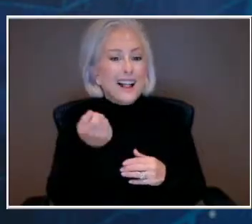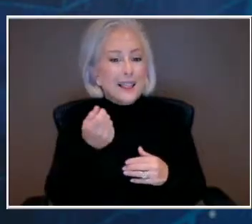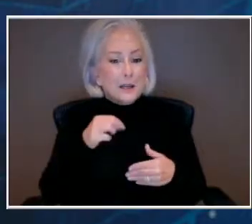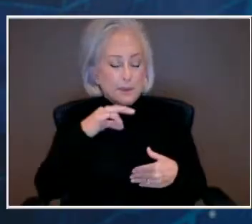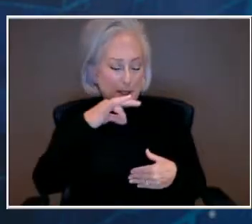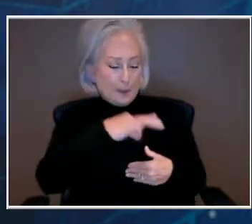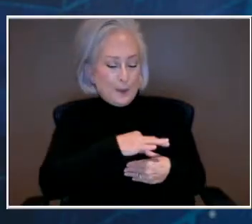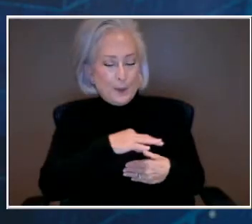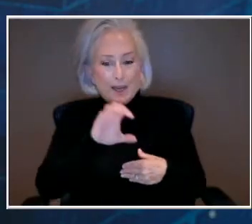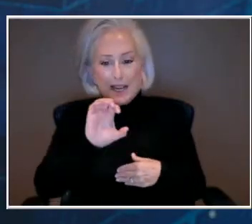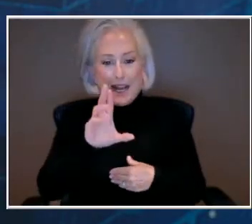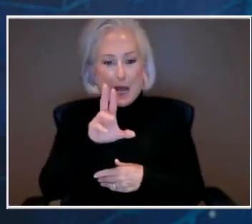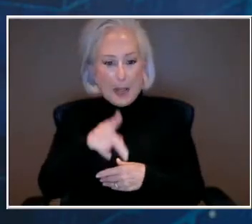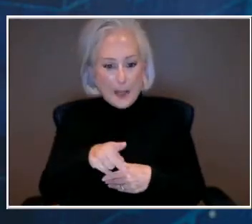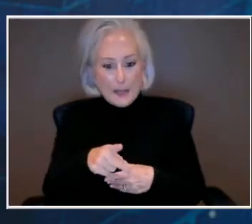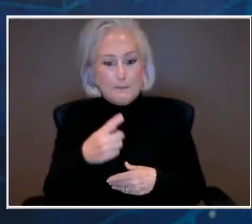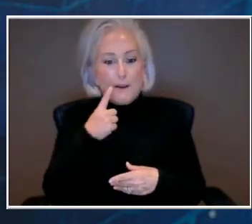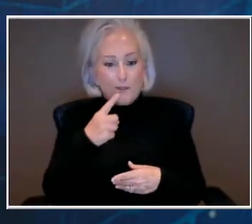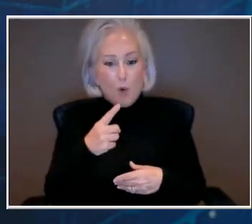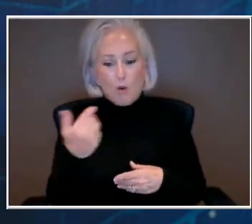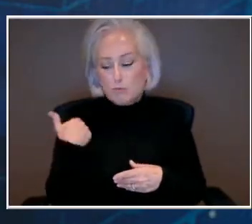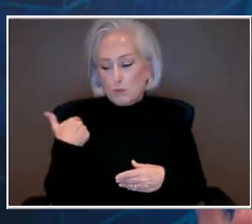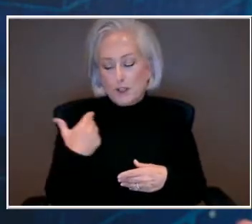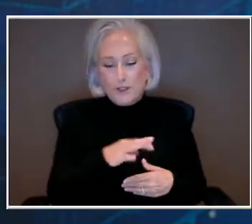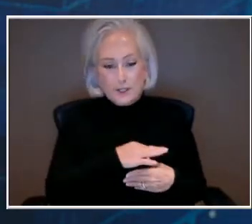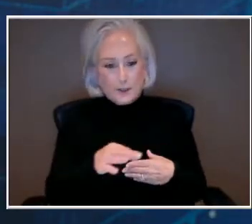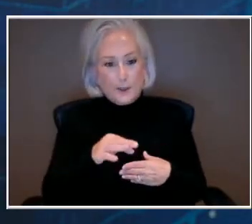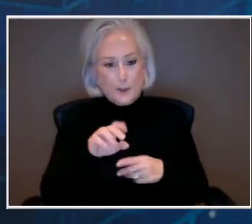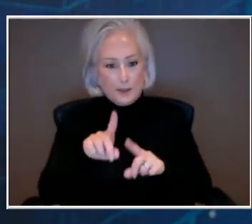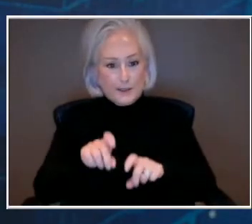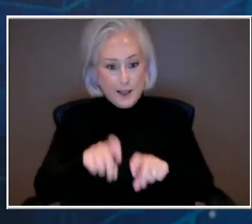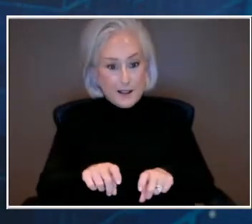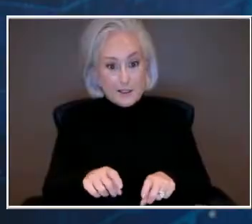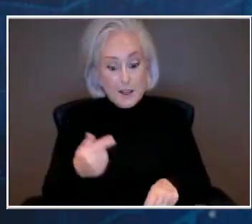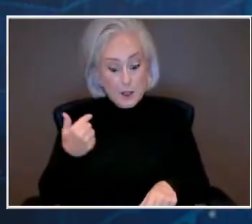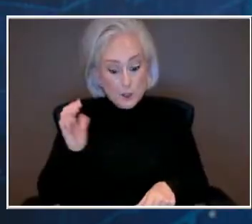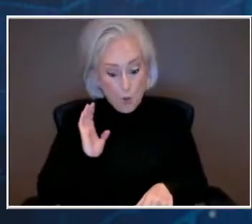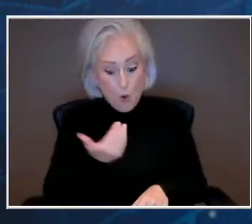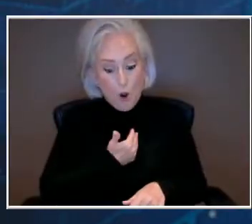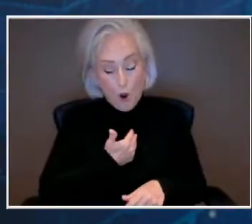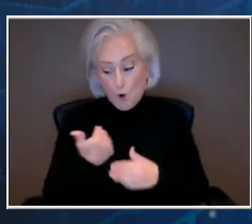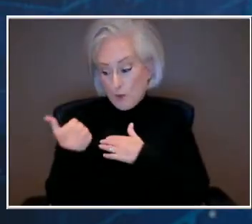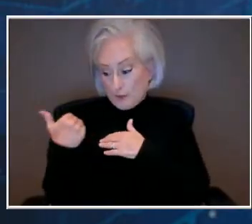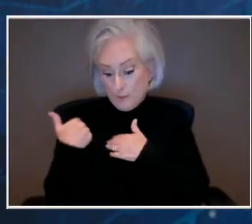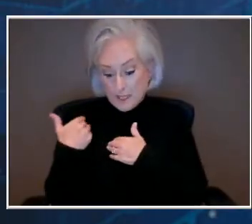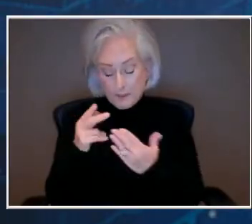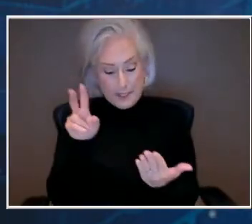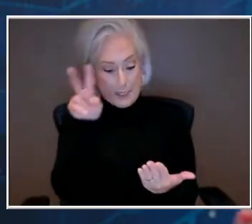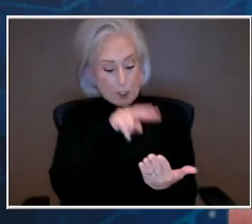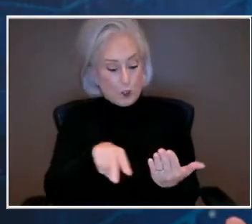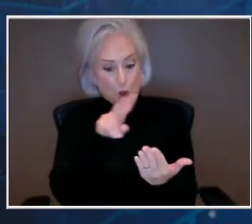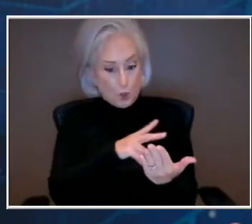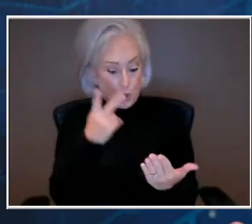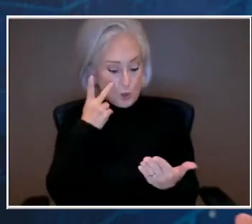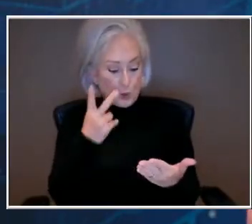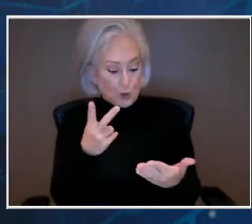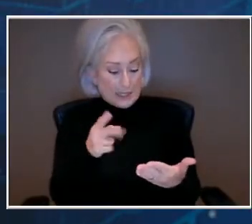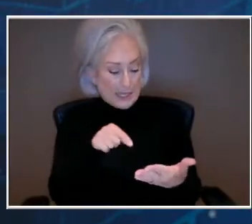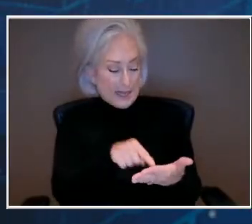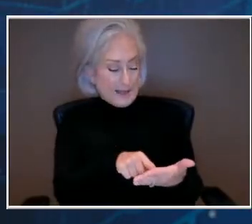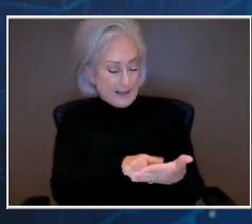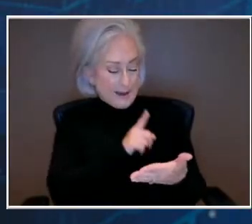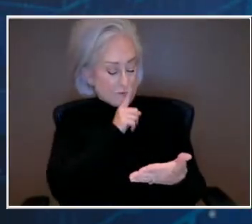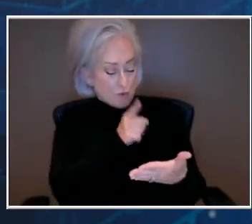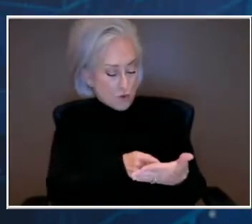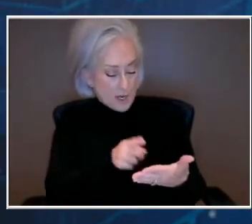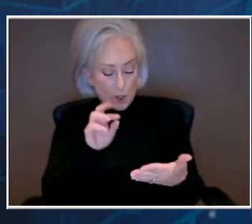that's our job as a subspecialized radiologist, is to look at those findings and see, are those really real? You know, is